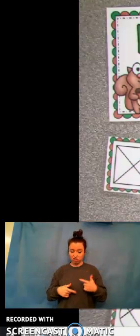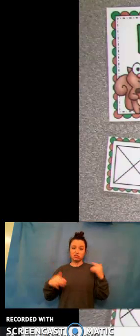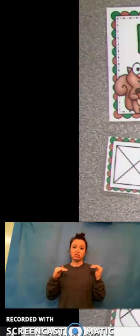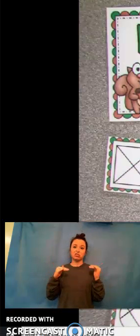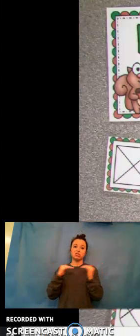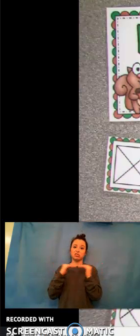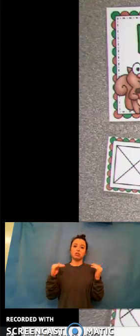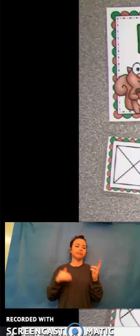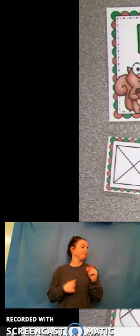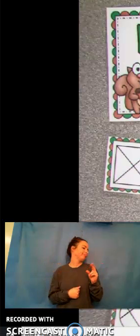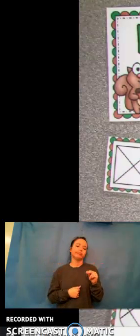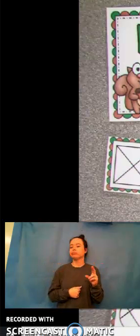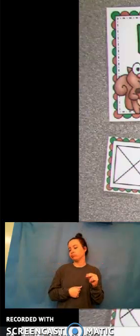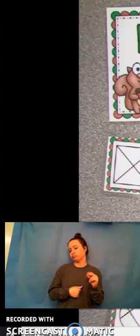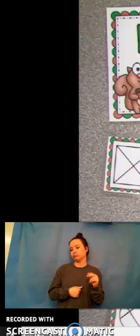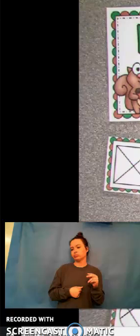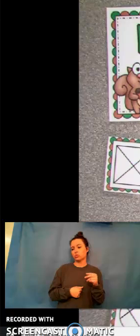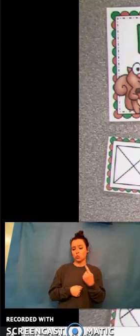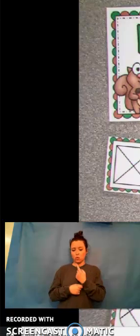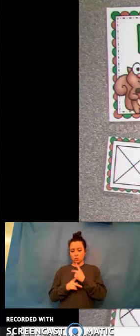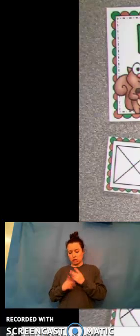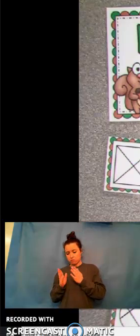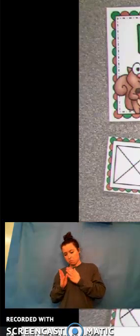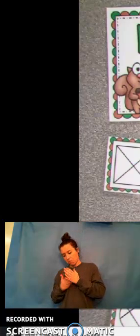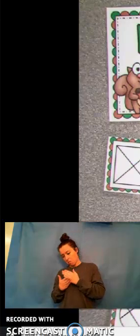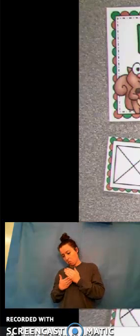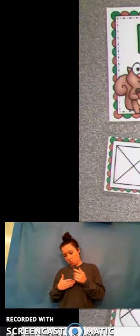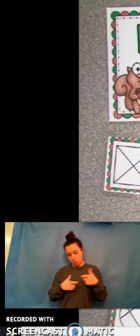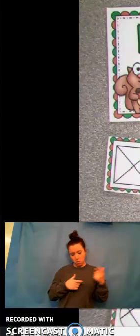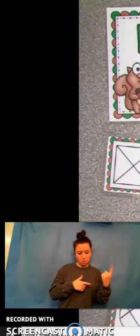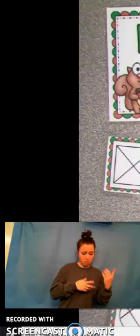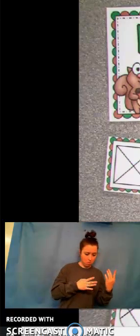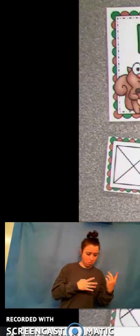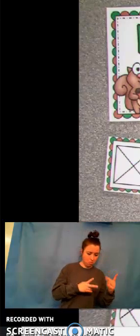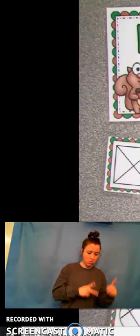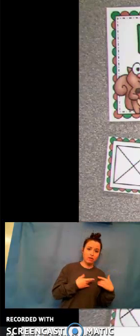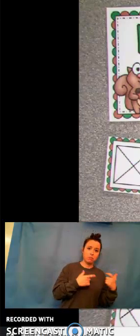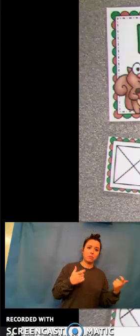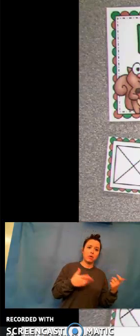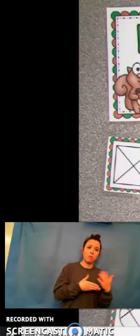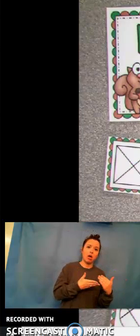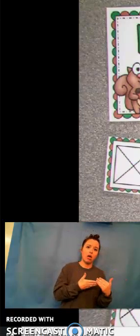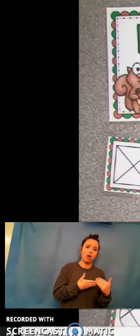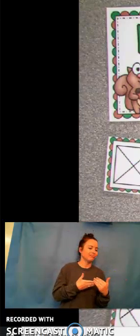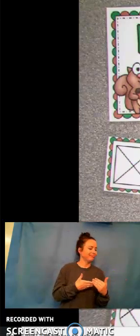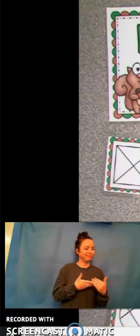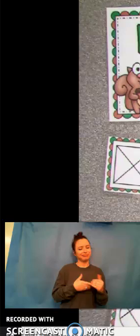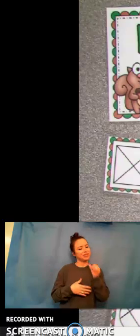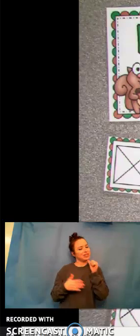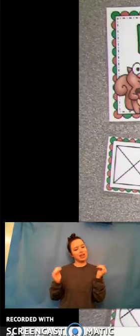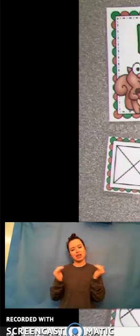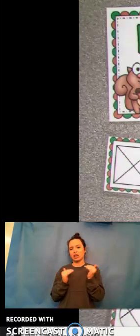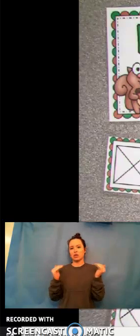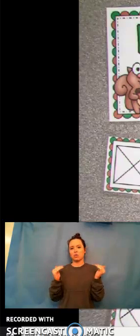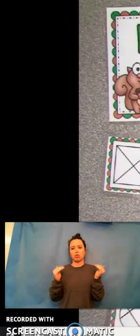same. So if someone got a small piece and someone got a big piece, that wouldn't be equal. He gets to slide over here